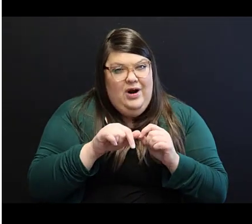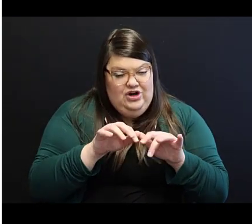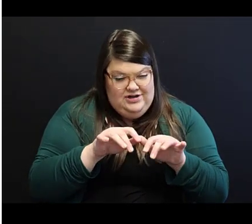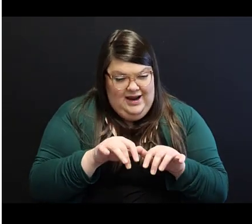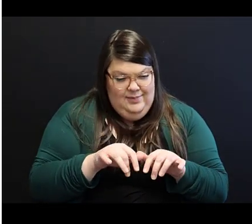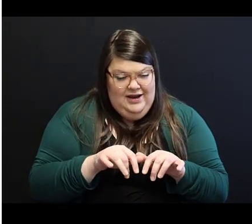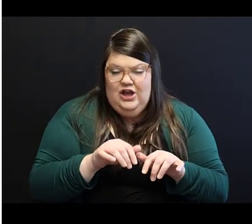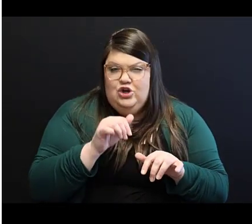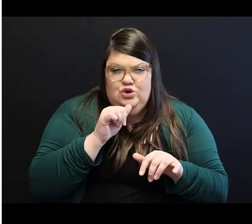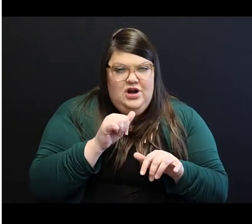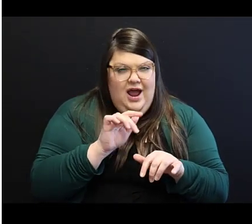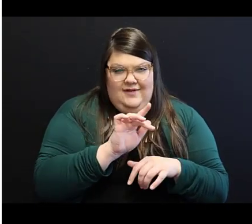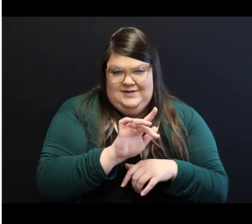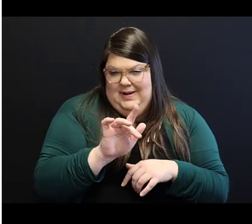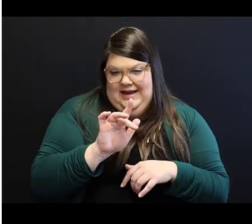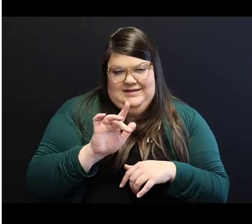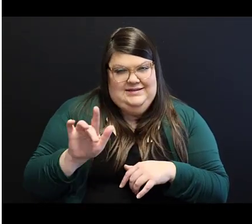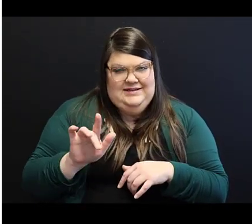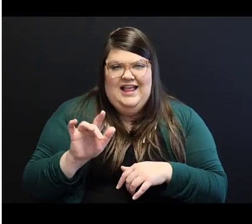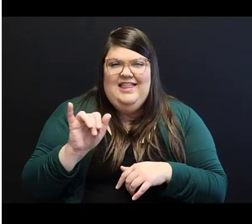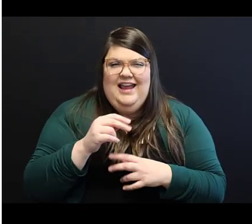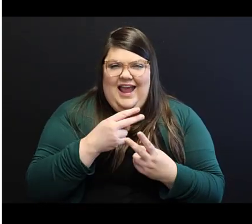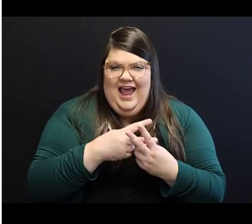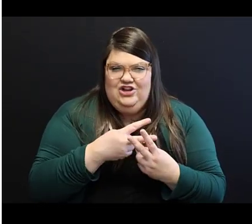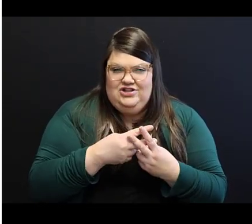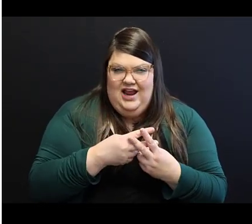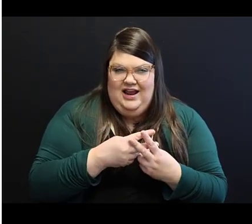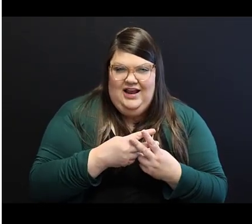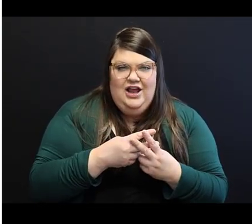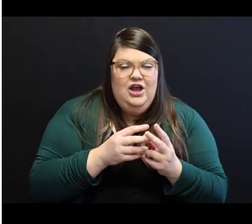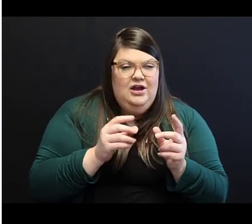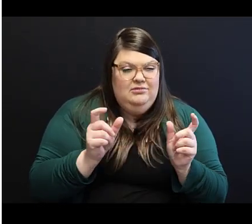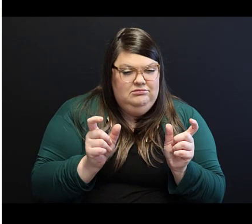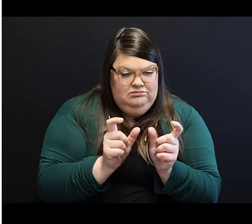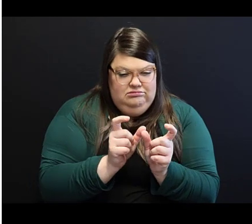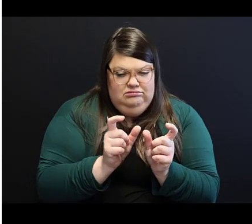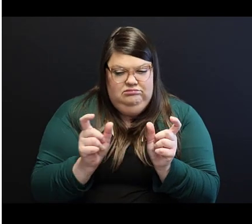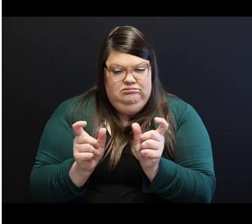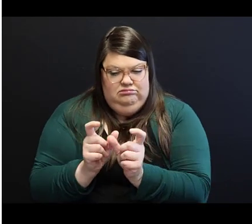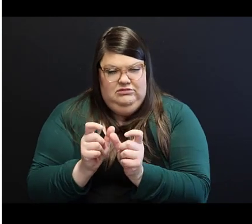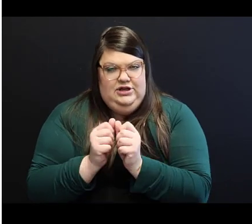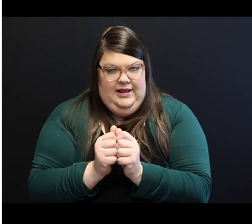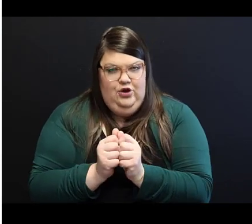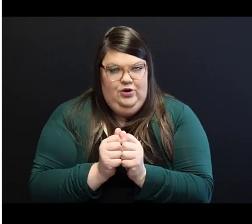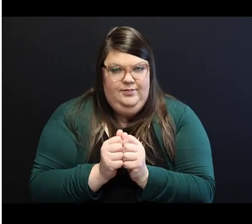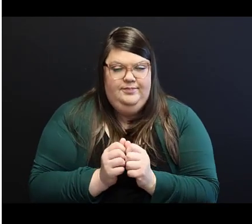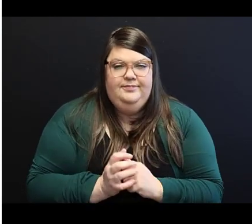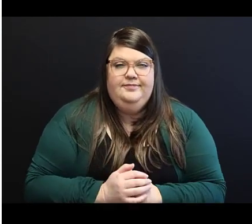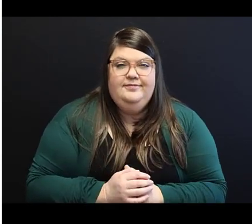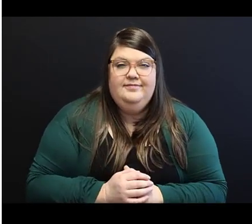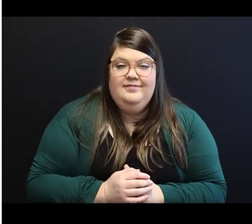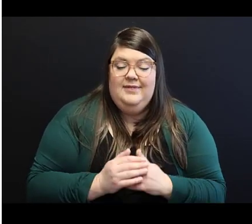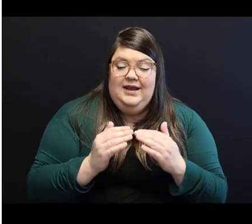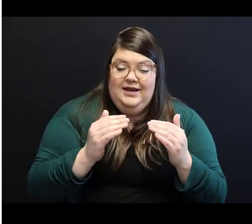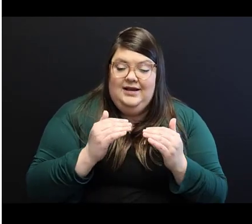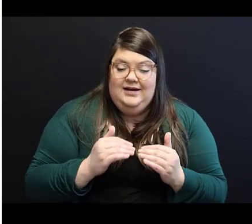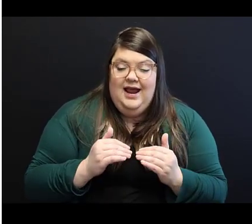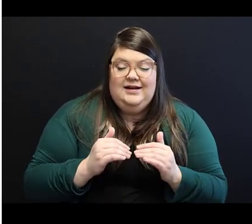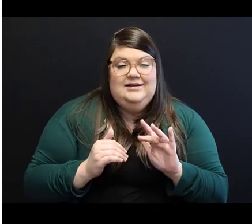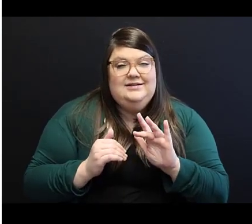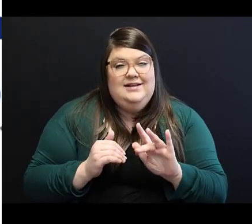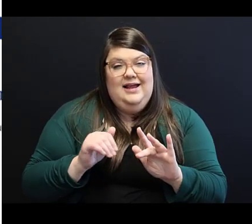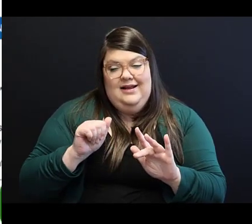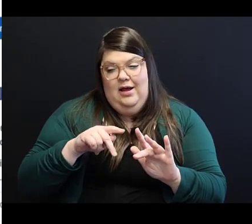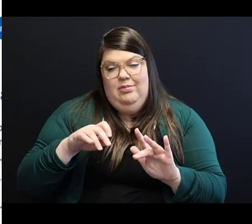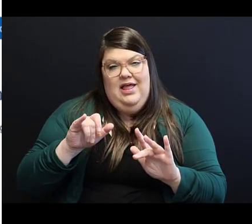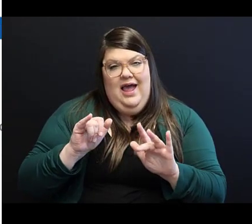be entered similar to a hashtag. There should be no spaces between each word. Next, select the Apply